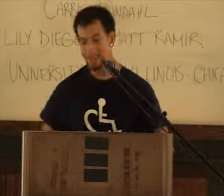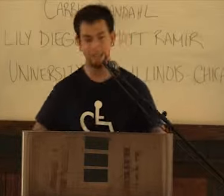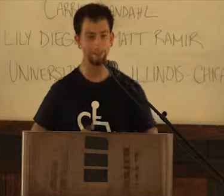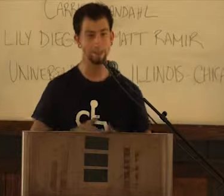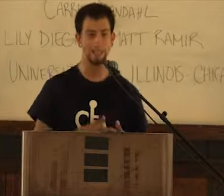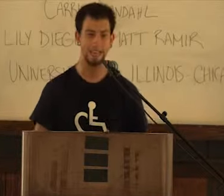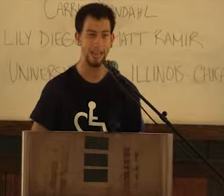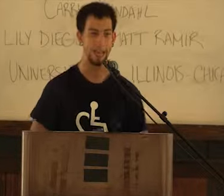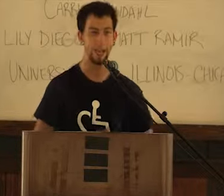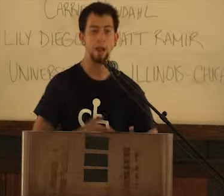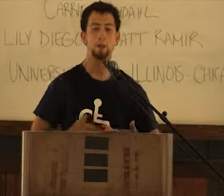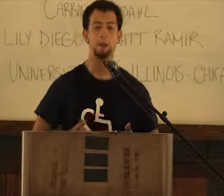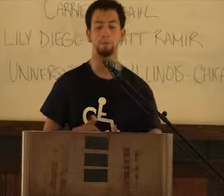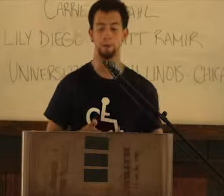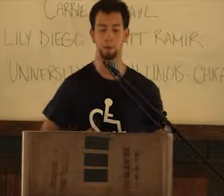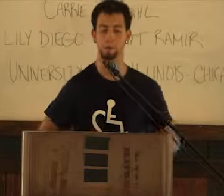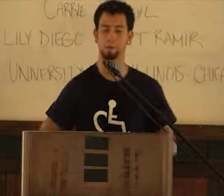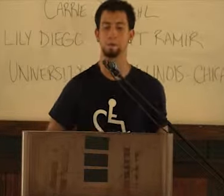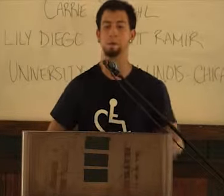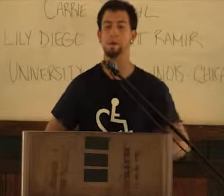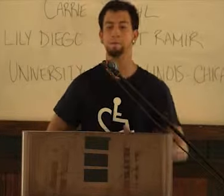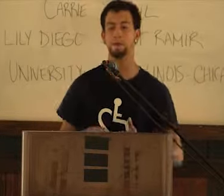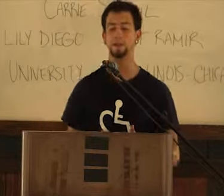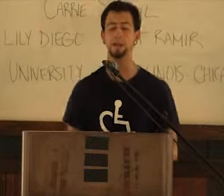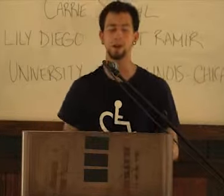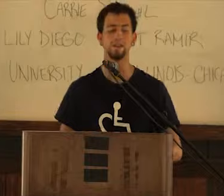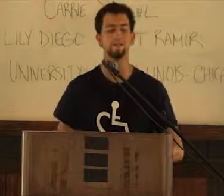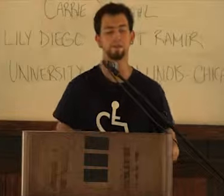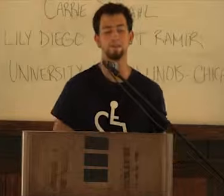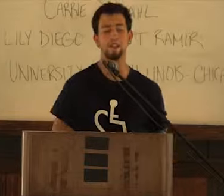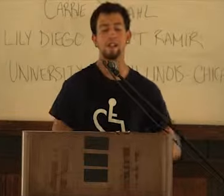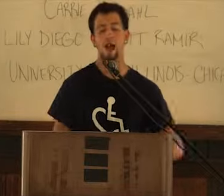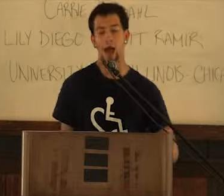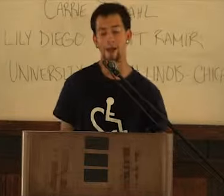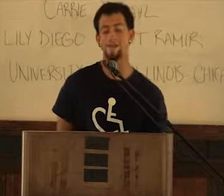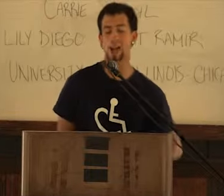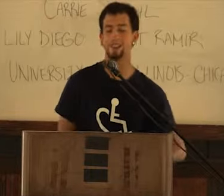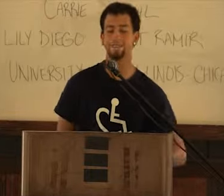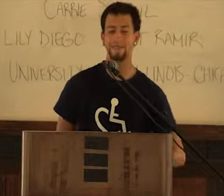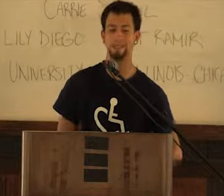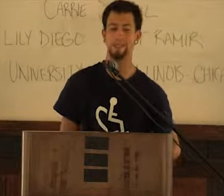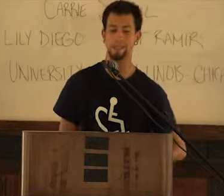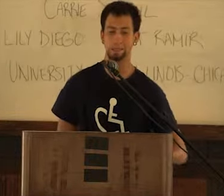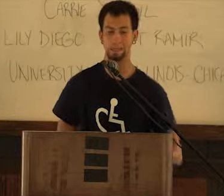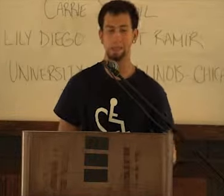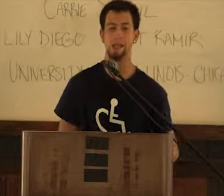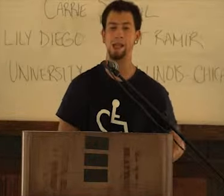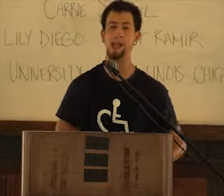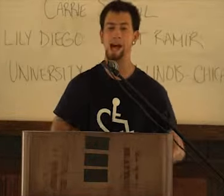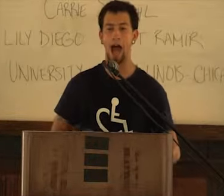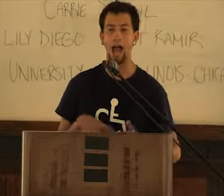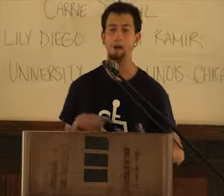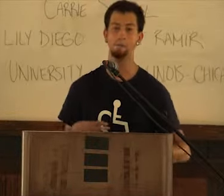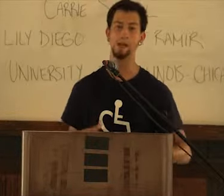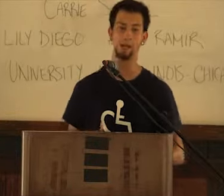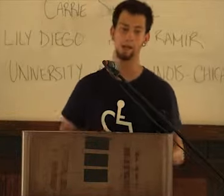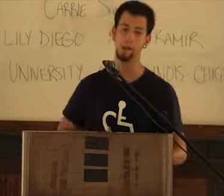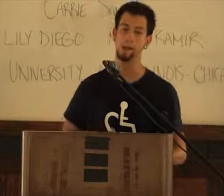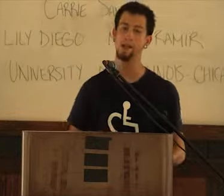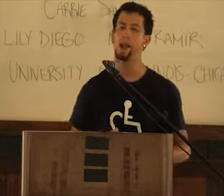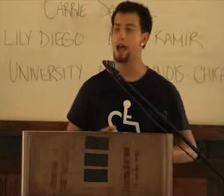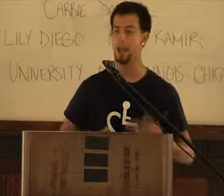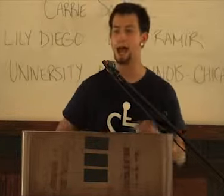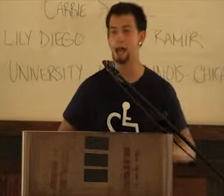defective, debilitated cripple. But sir, I am not defenseless. I am